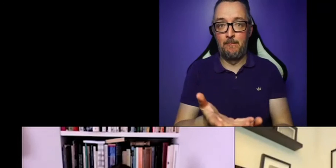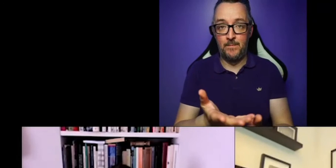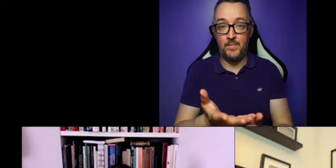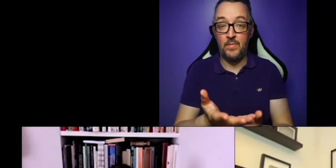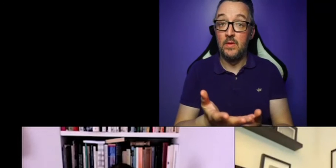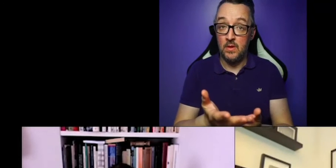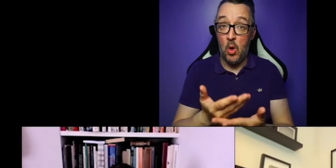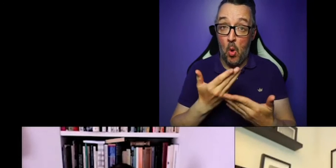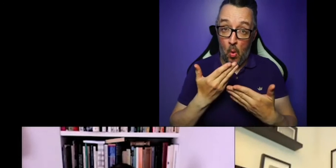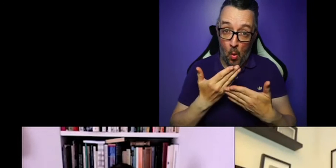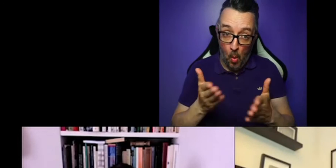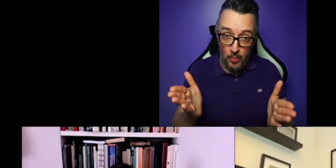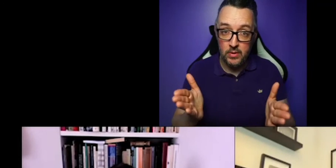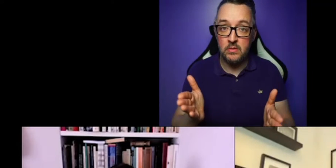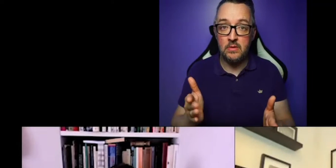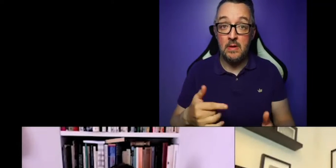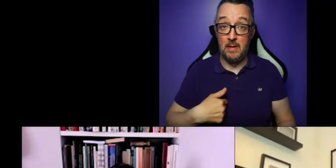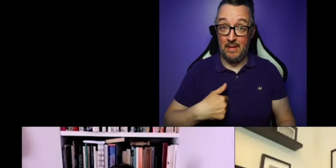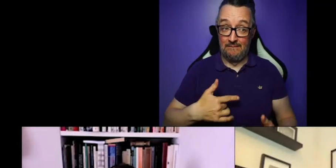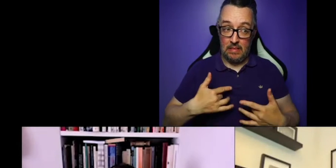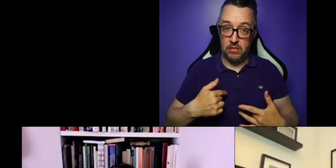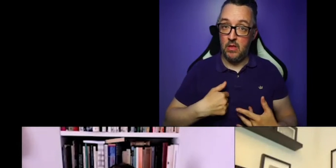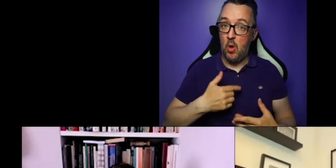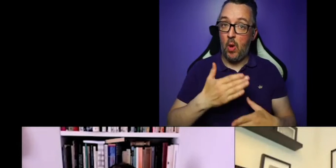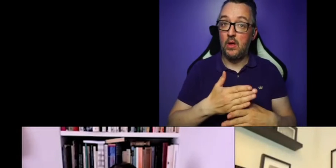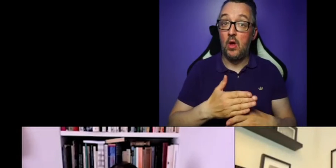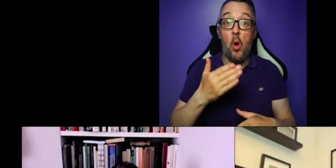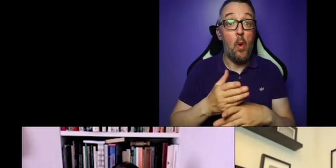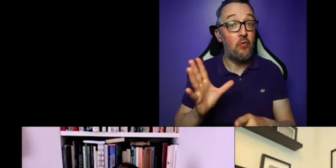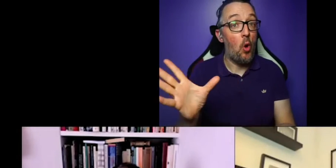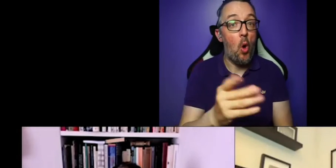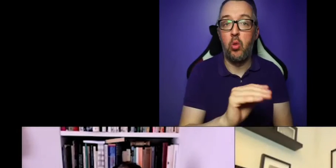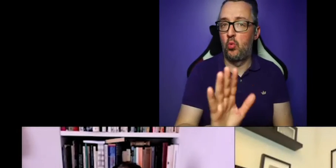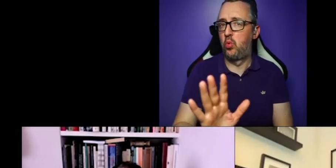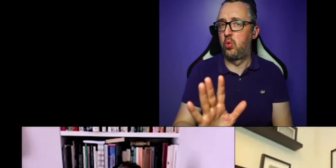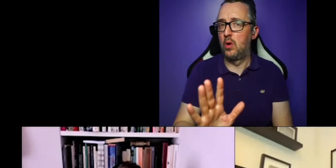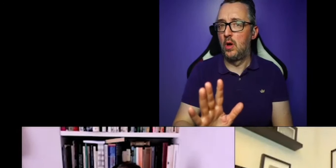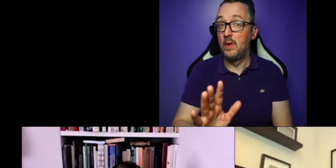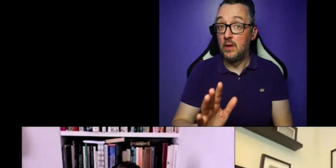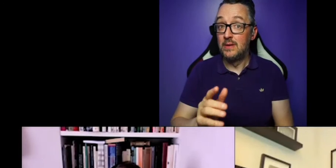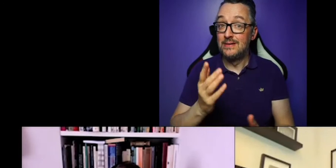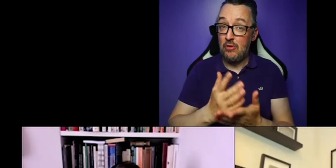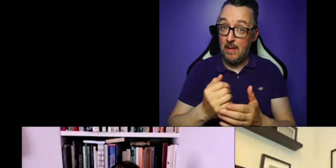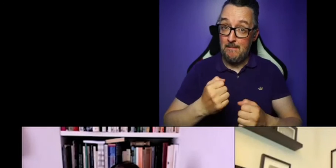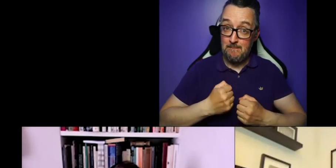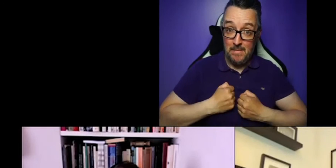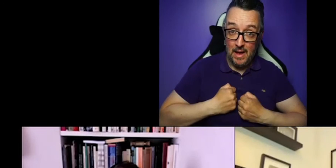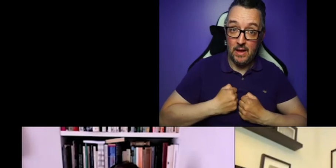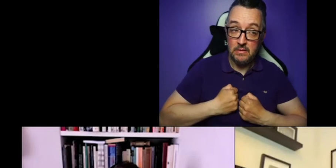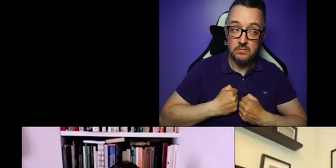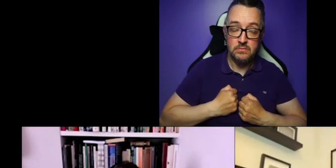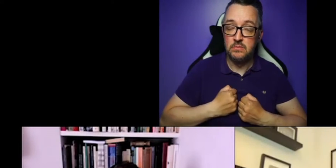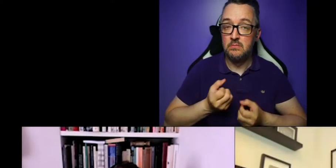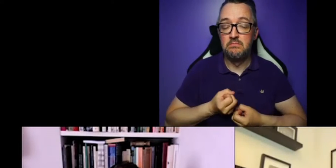but actually that works for me. Yeah. It might not work for everybody, but certainly